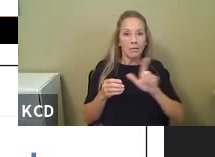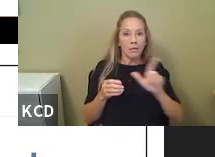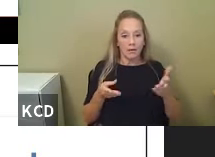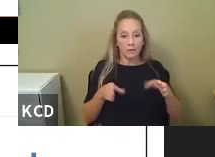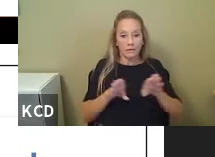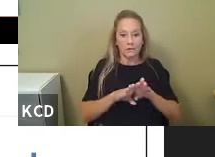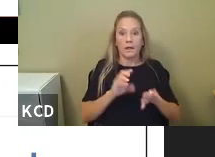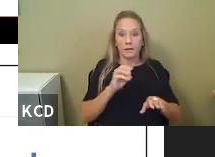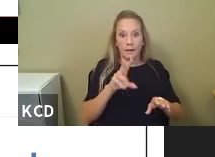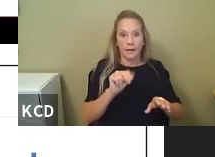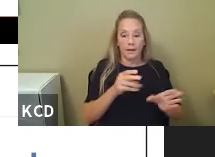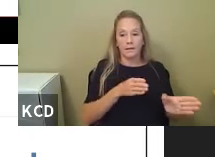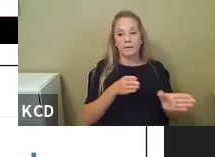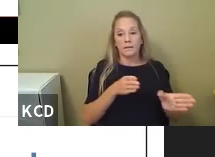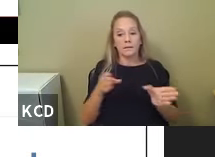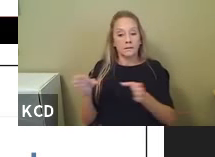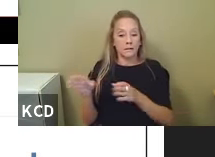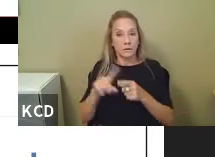the right.